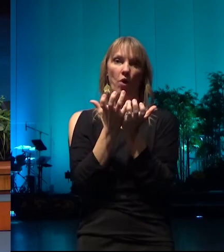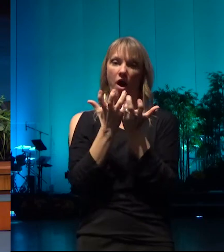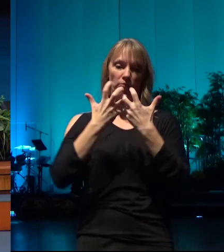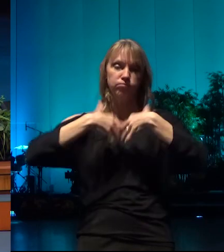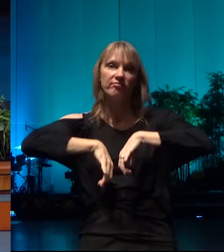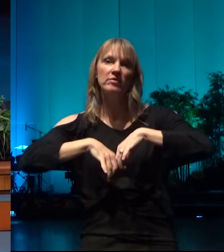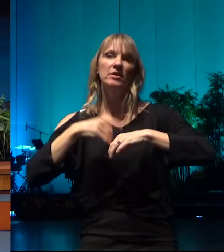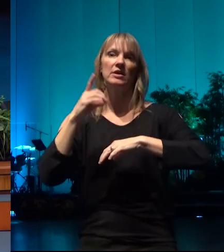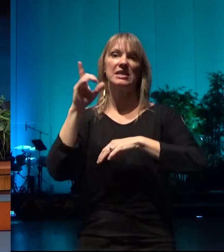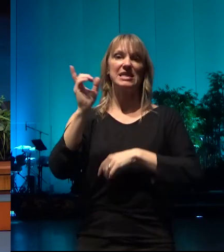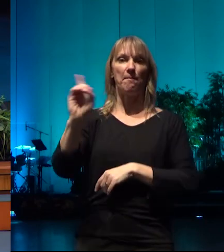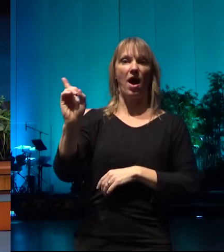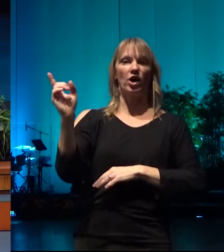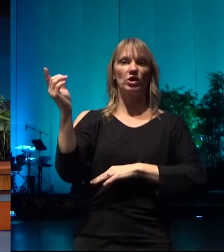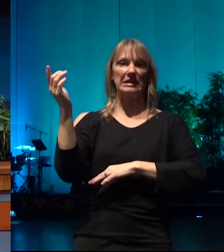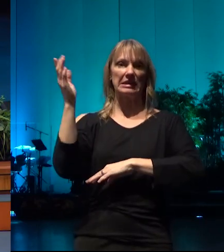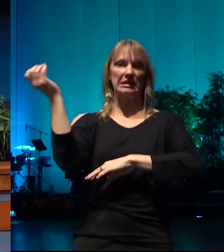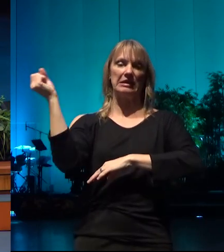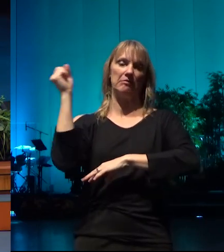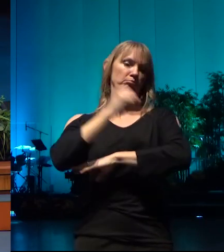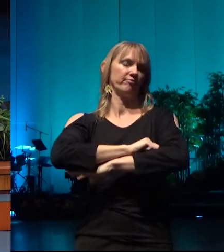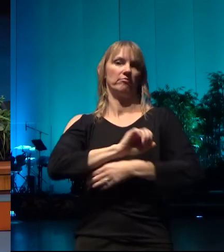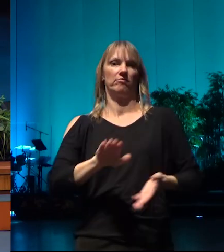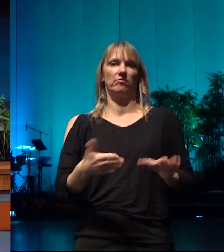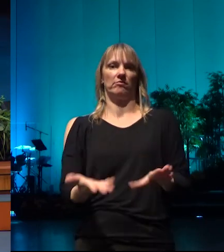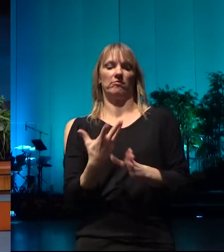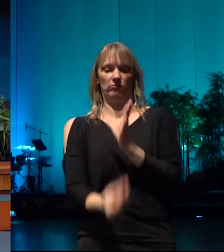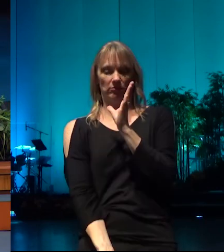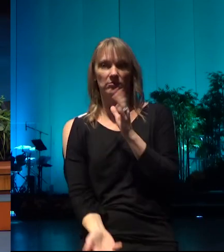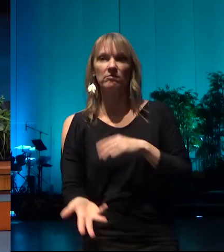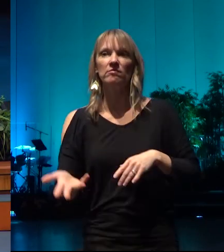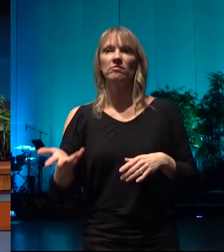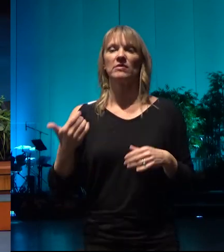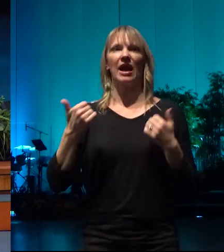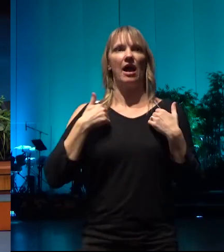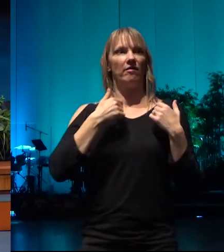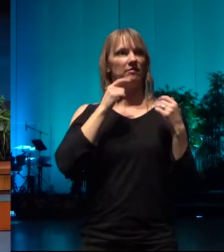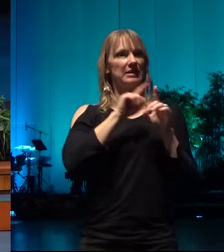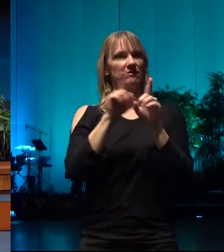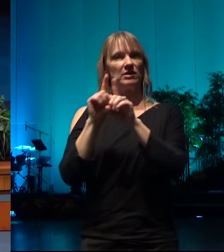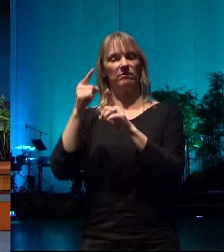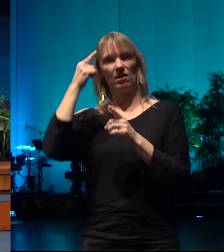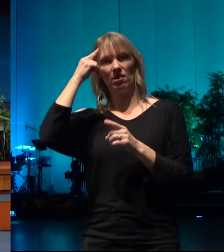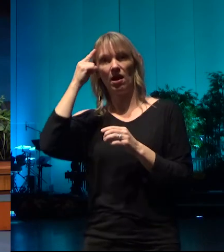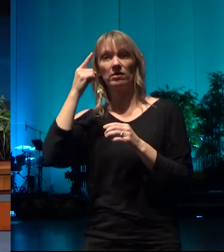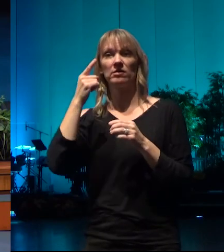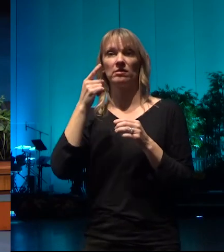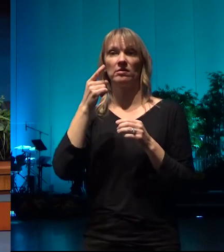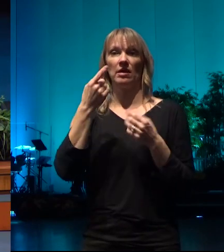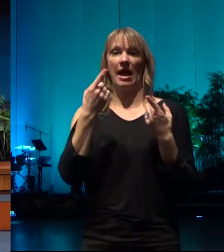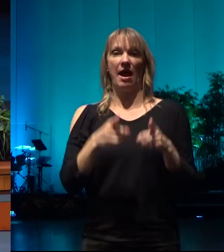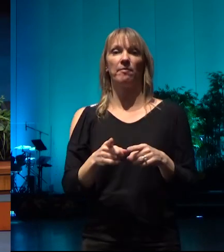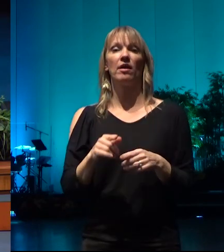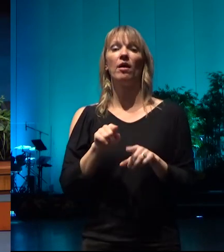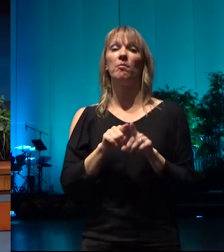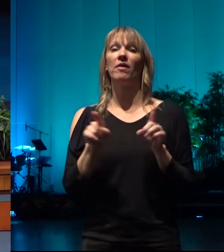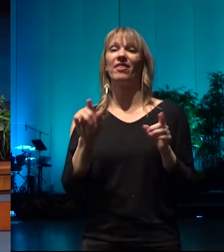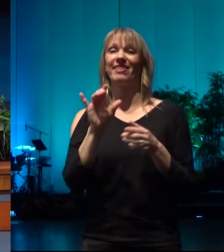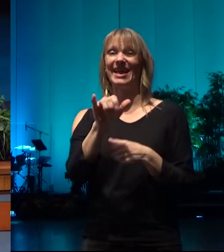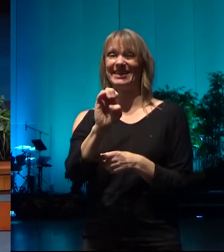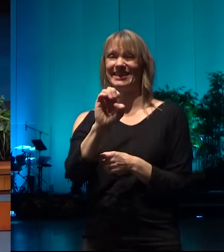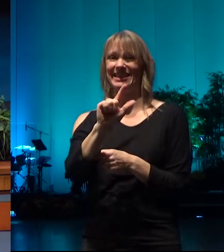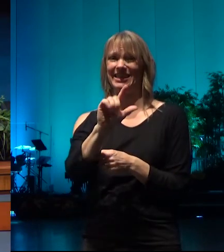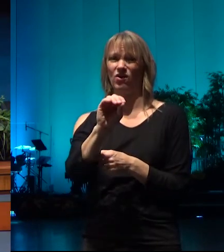who's whispering its fear to us constantly. If we don't have the right political party in leadership, we could